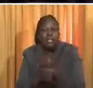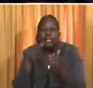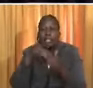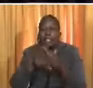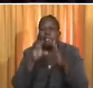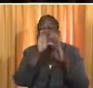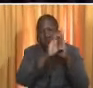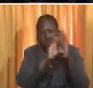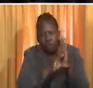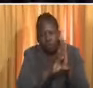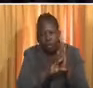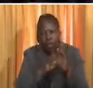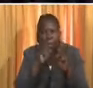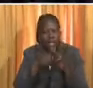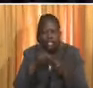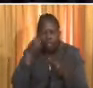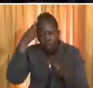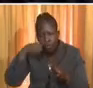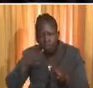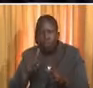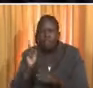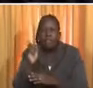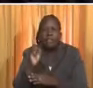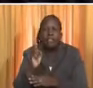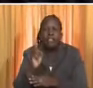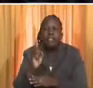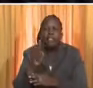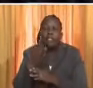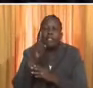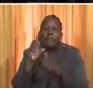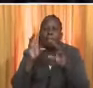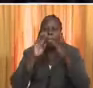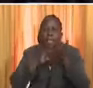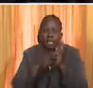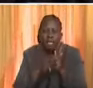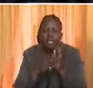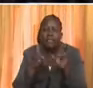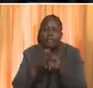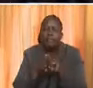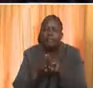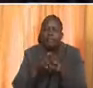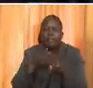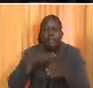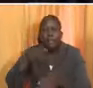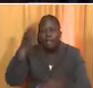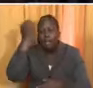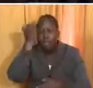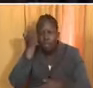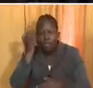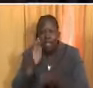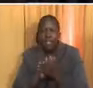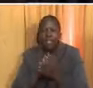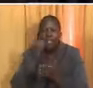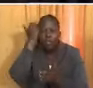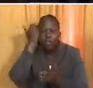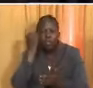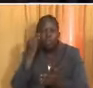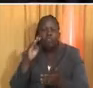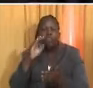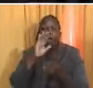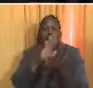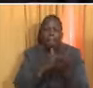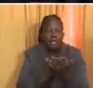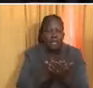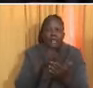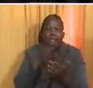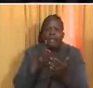the present purpose, the definition sources employed by both the High Court and the Court of Appeal are unanimous that the